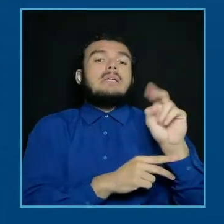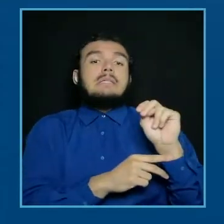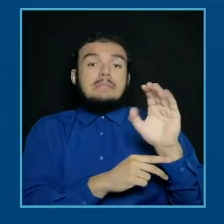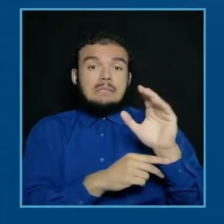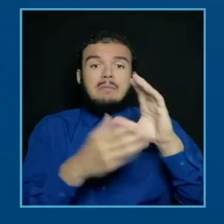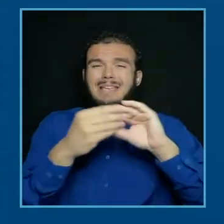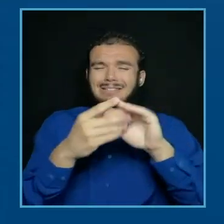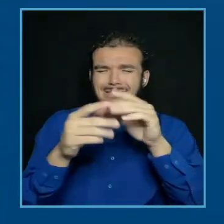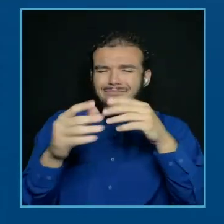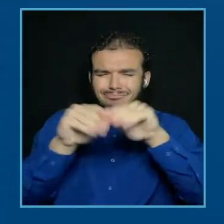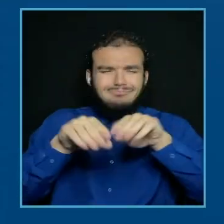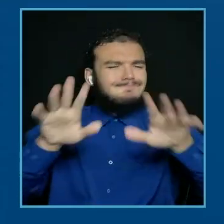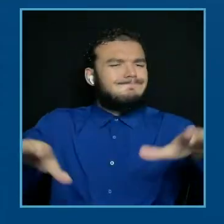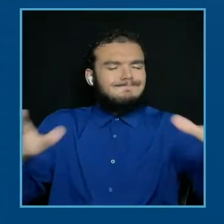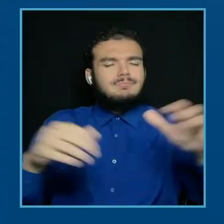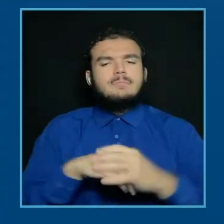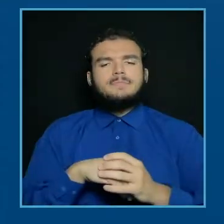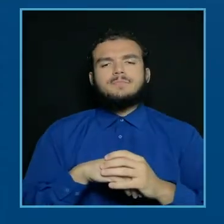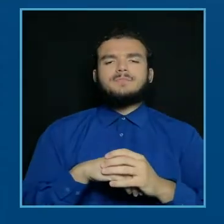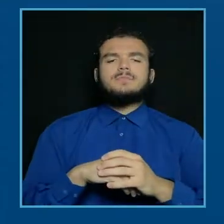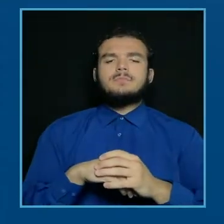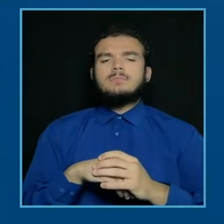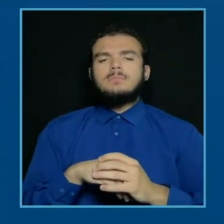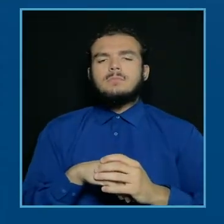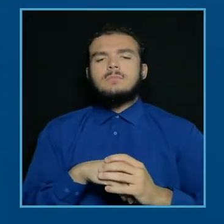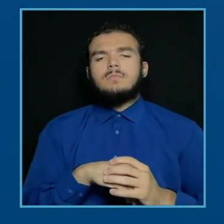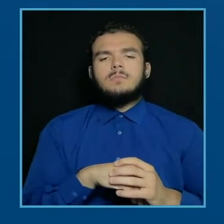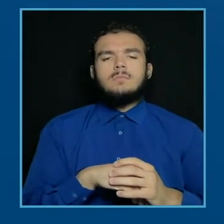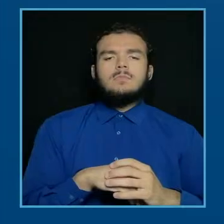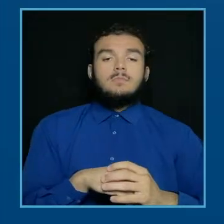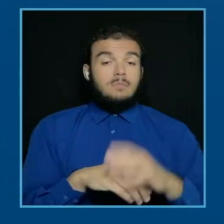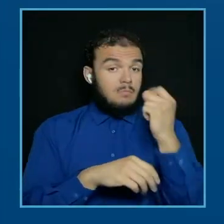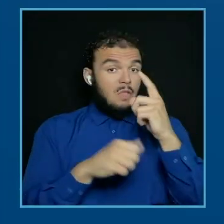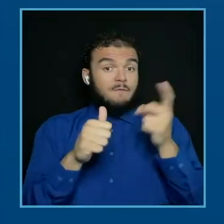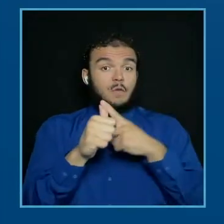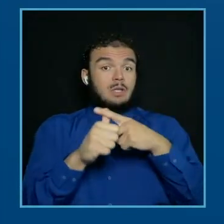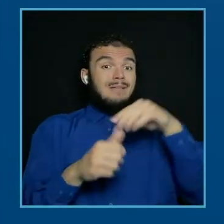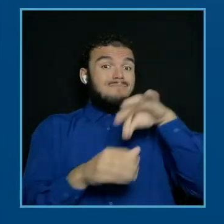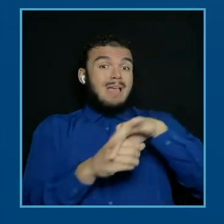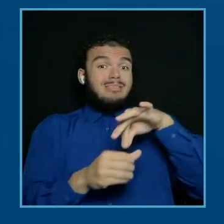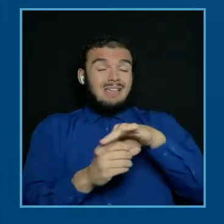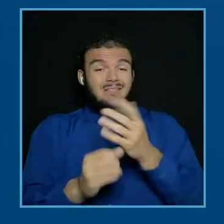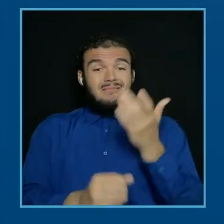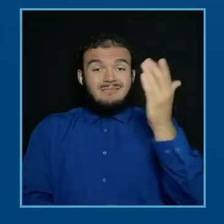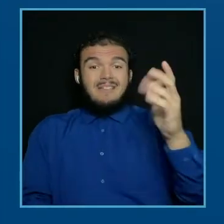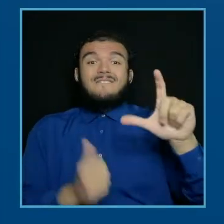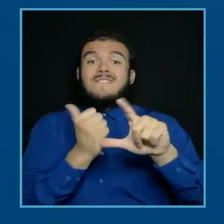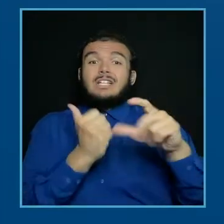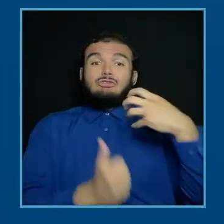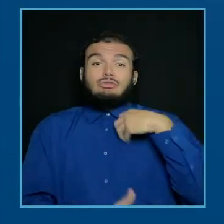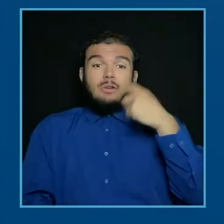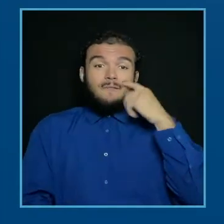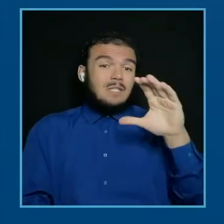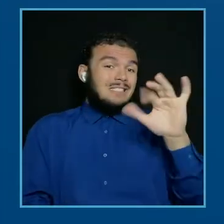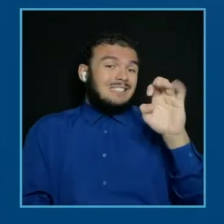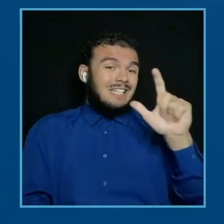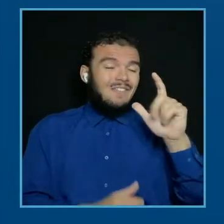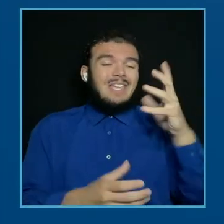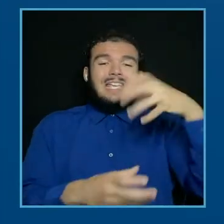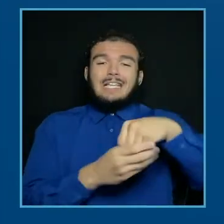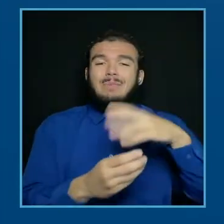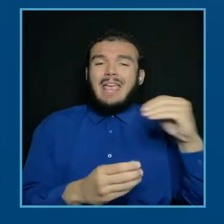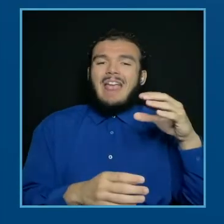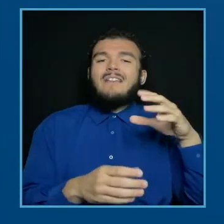country. On the first of these ballots for the office of Vice Chair for Civic Engagement and Voter